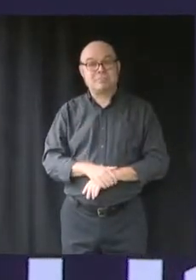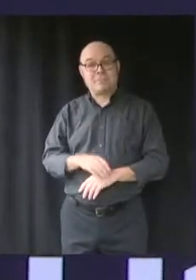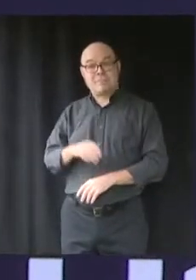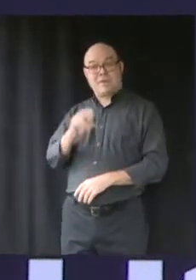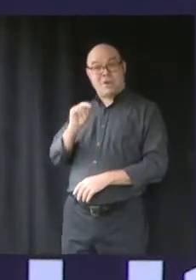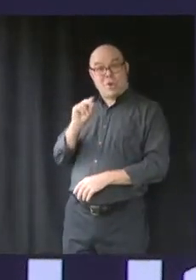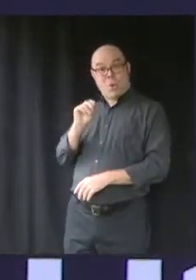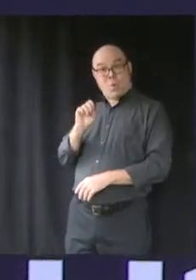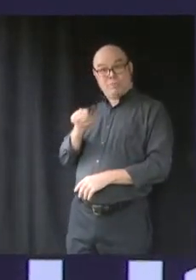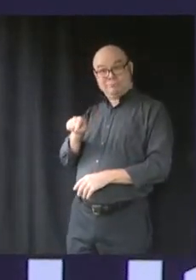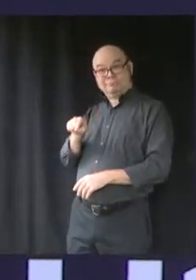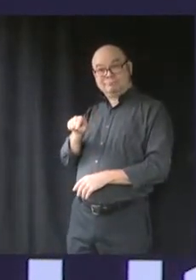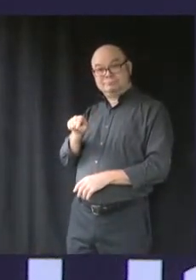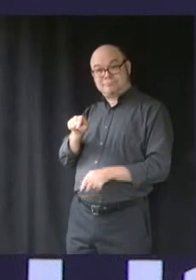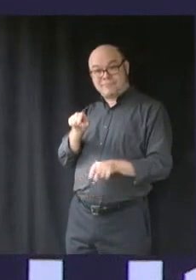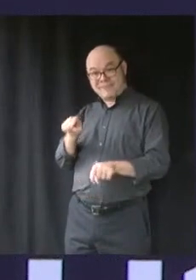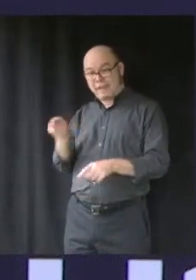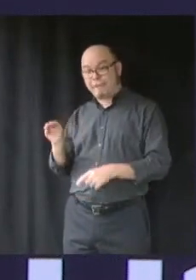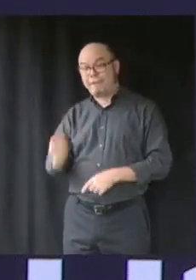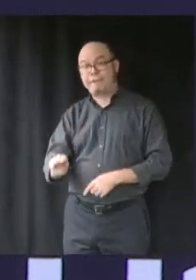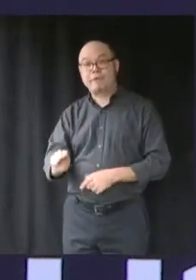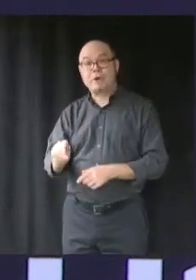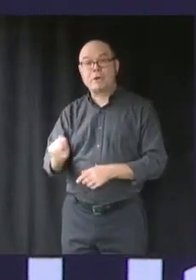It inspires me every day,